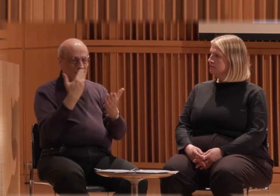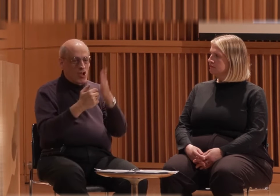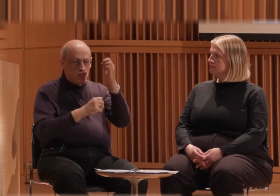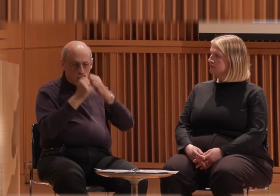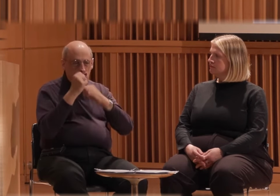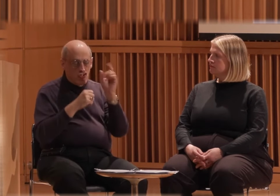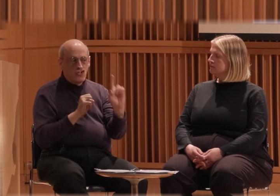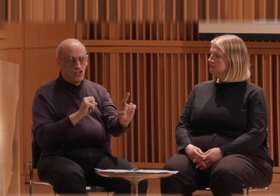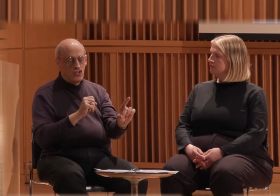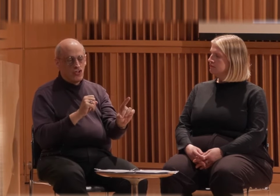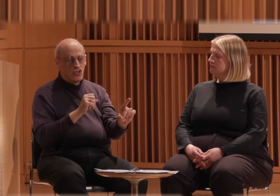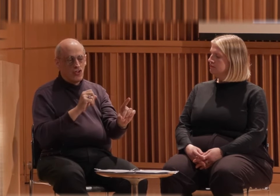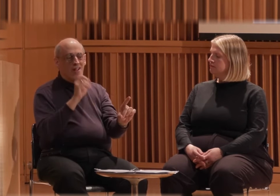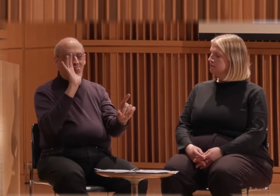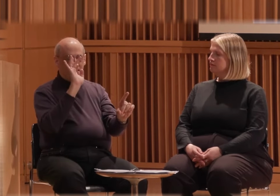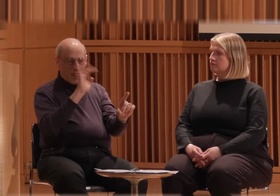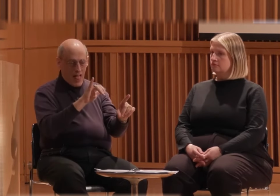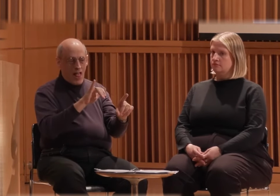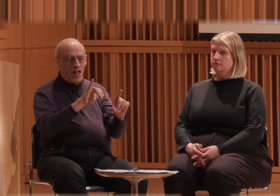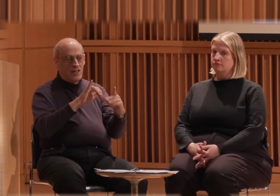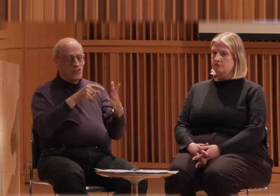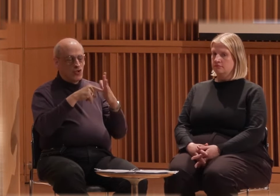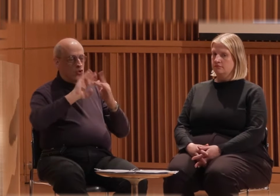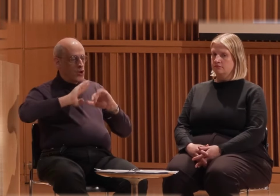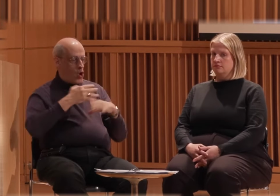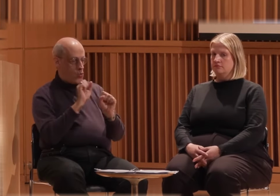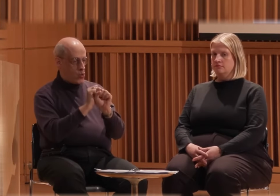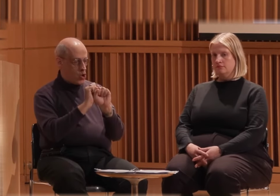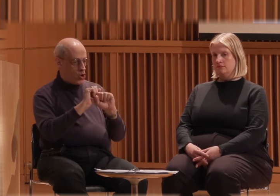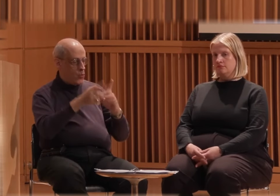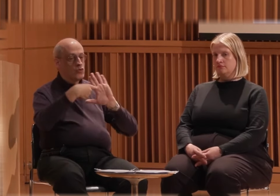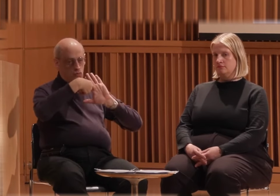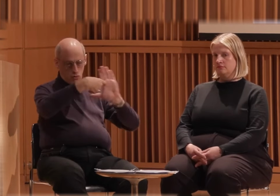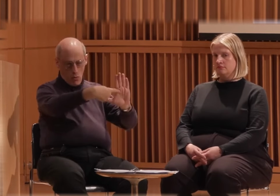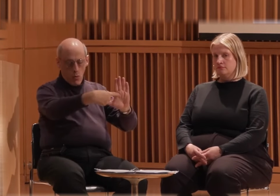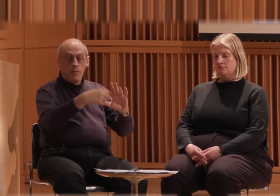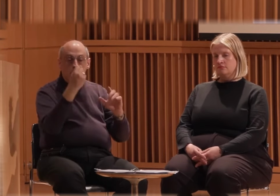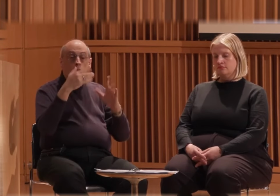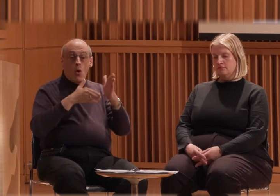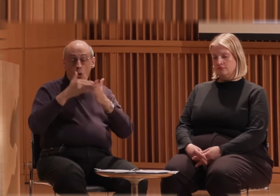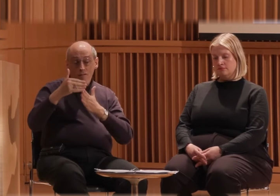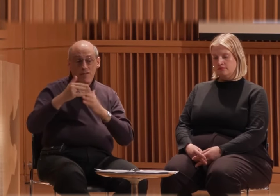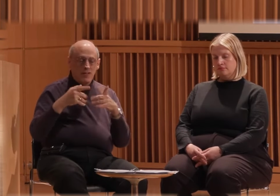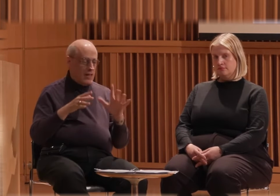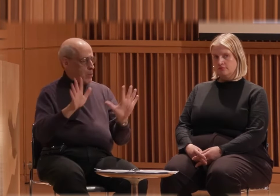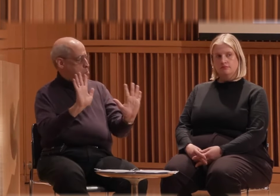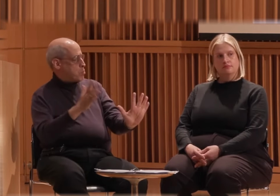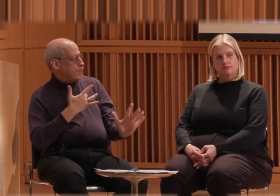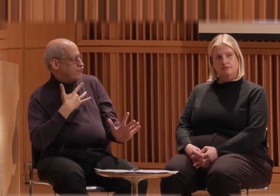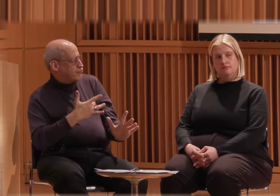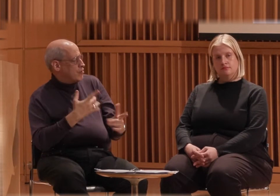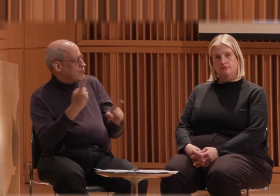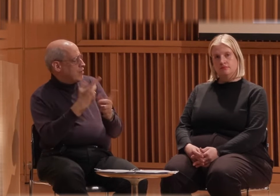that's one big thing that work is trying to convey. You often, in kind of colloquial discourse,